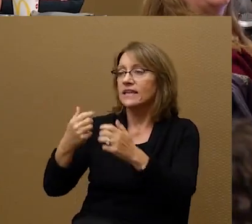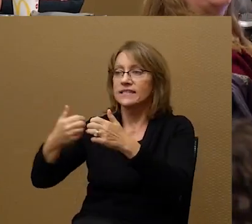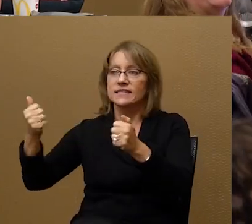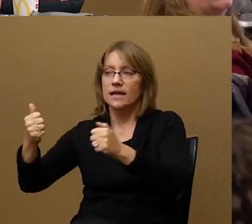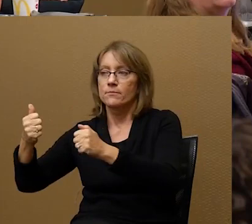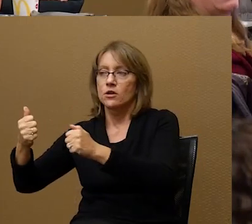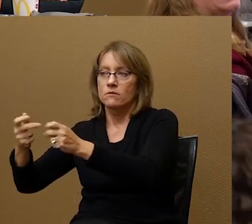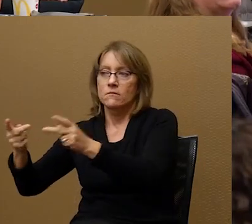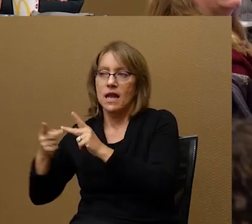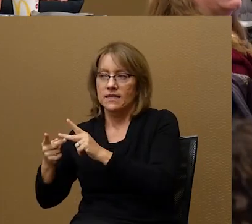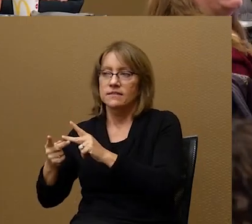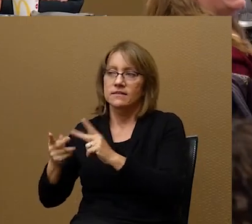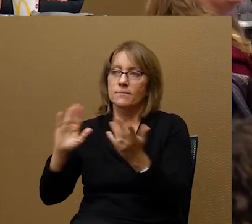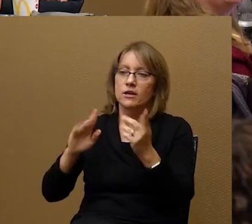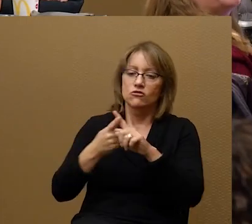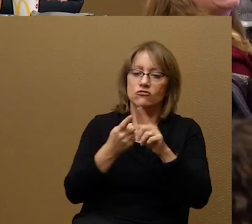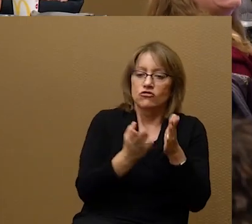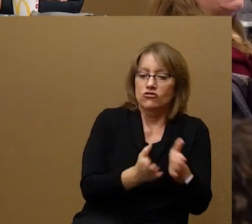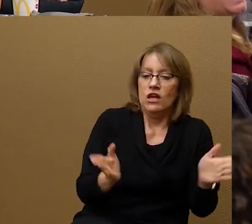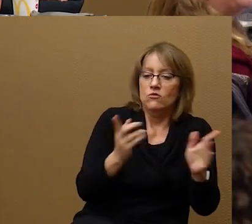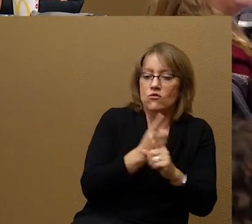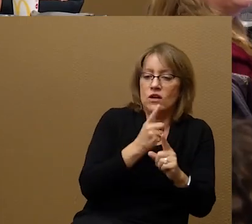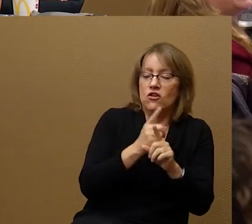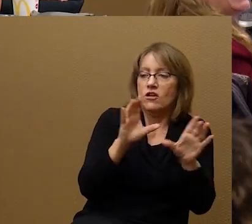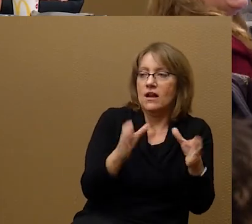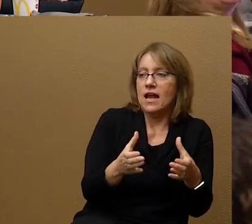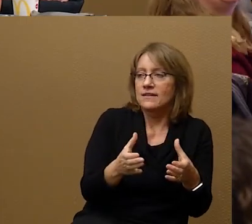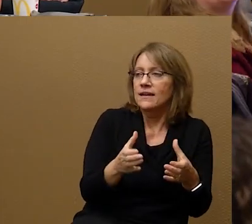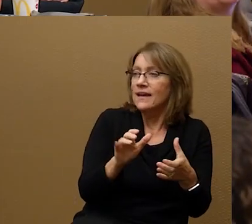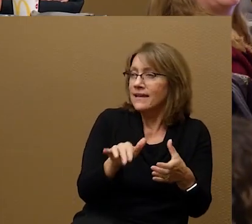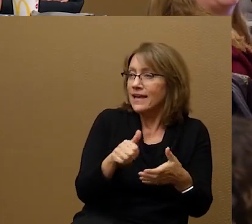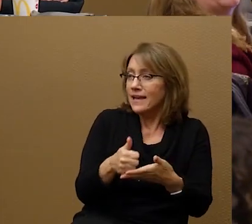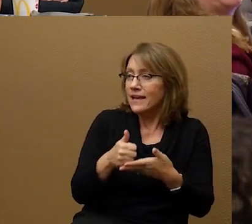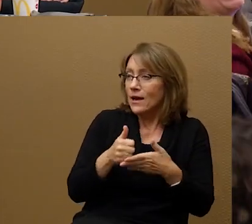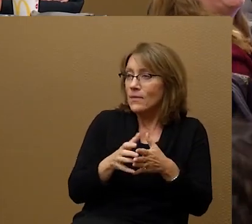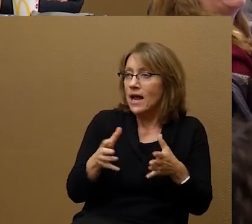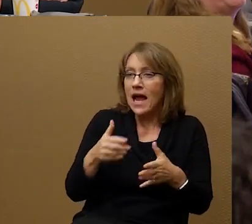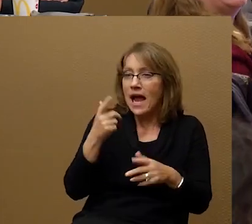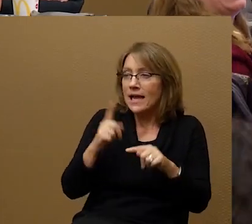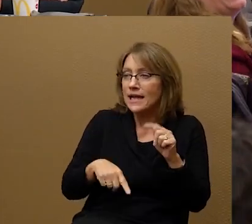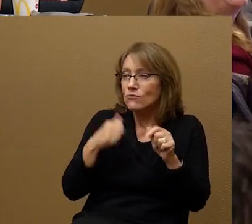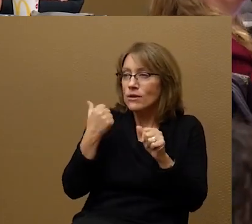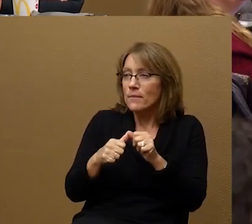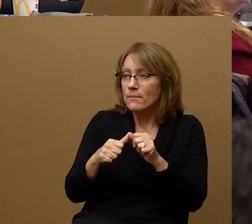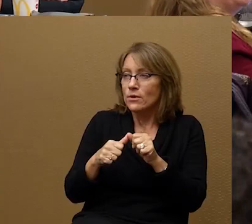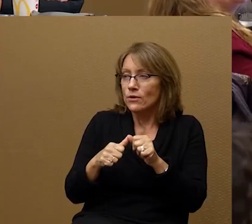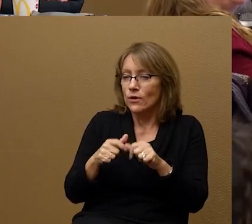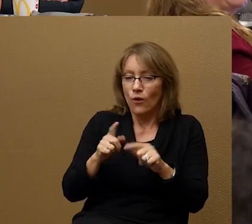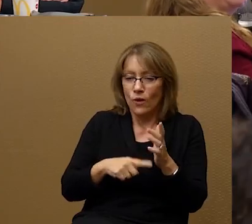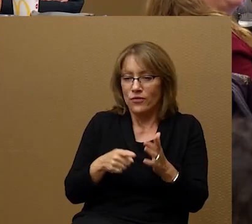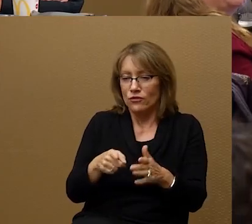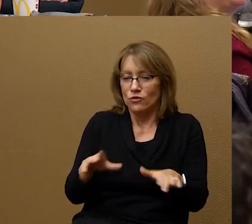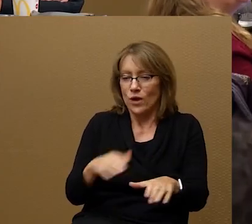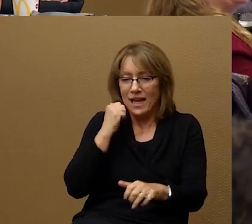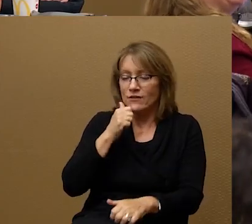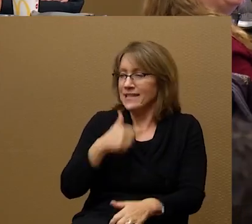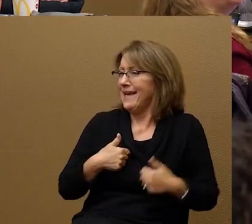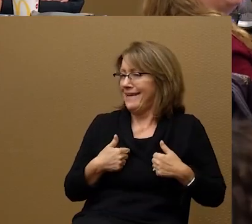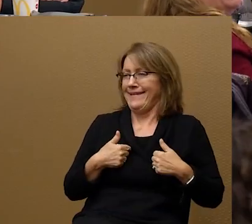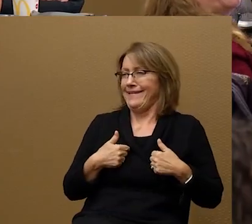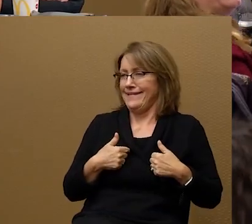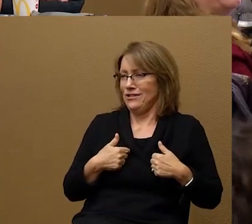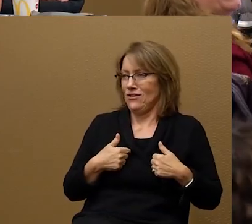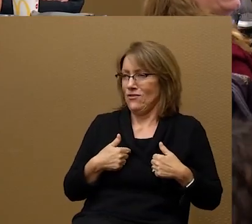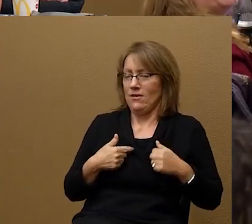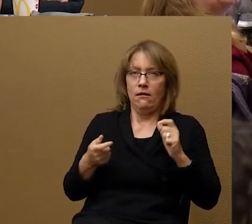general regular classes. And that has helped the kids a lot because I can't even remember what they're having every day. Right. Because of that